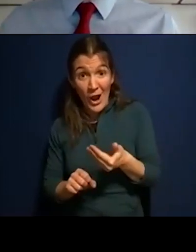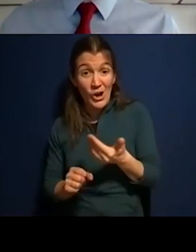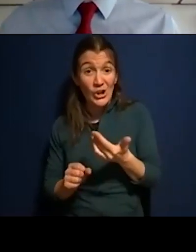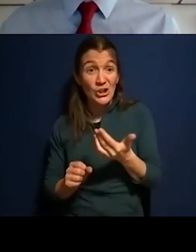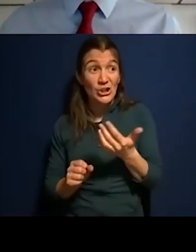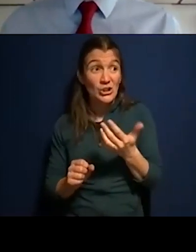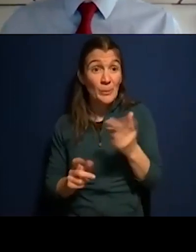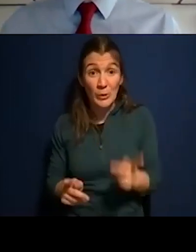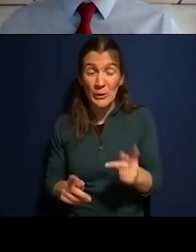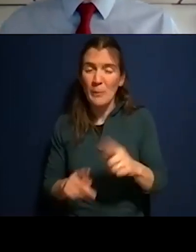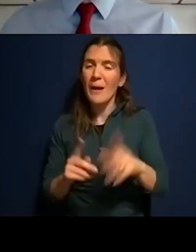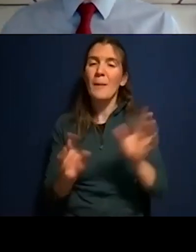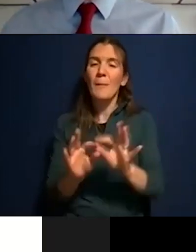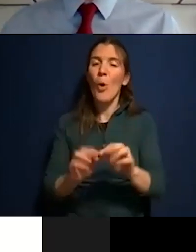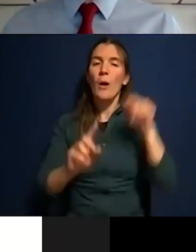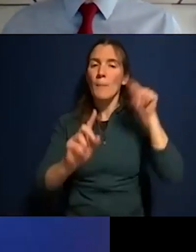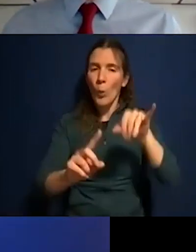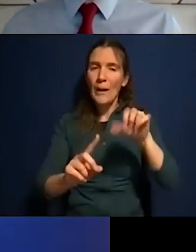hours.